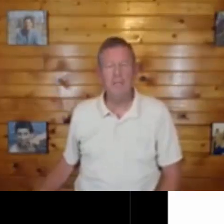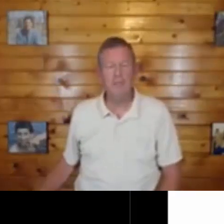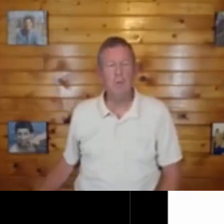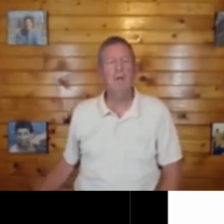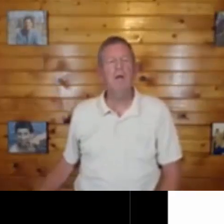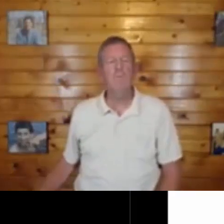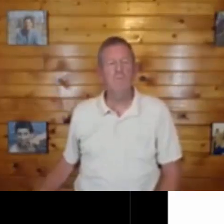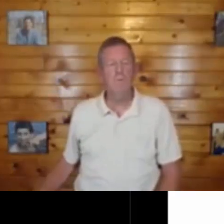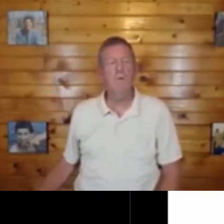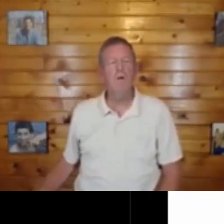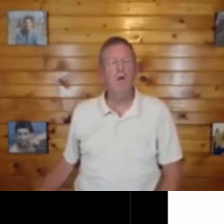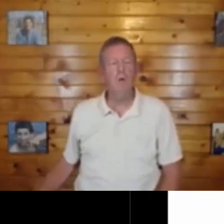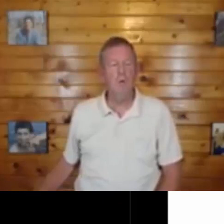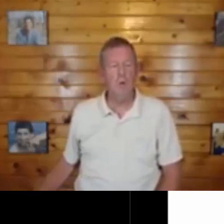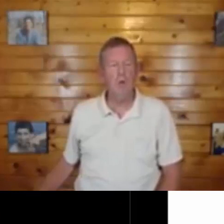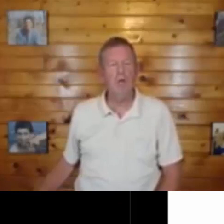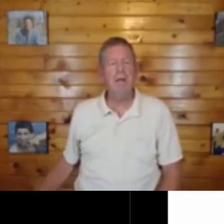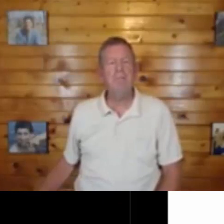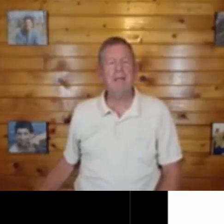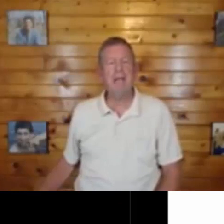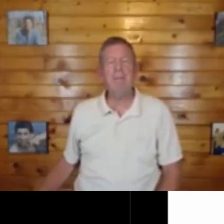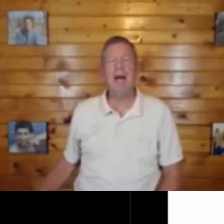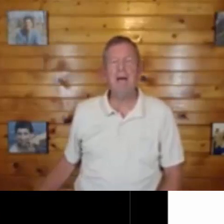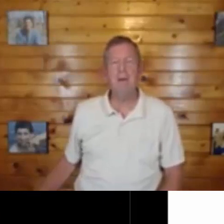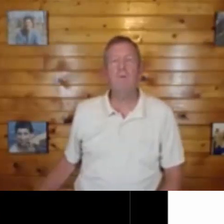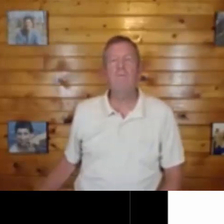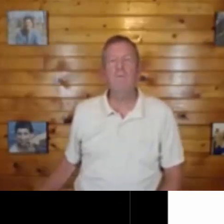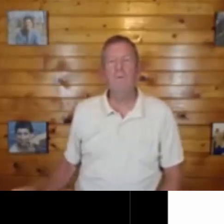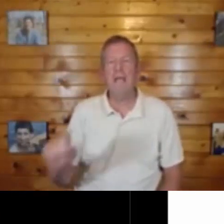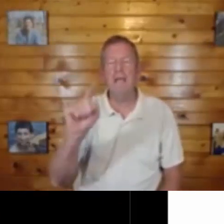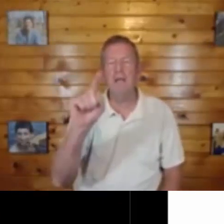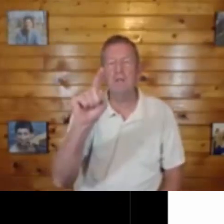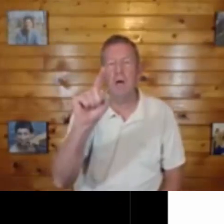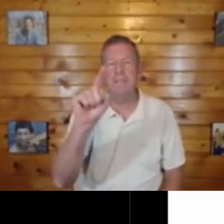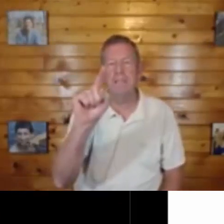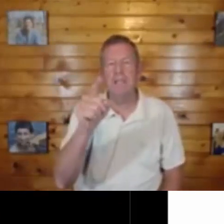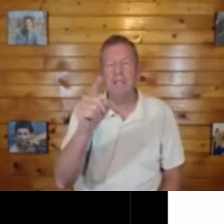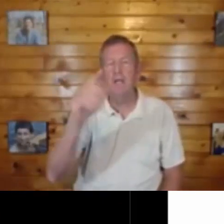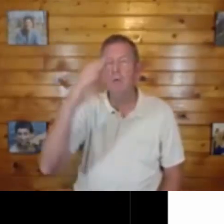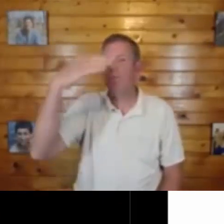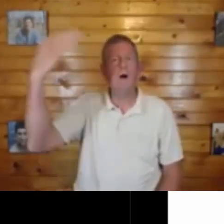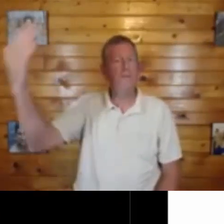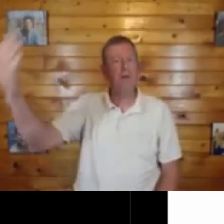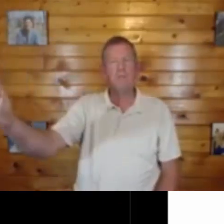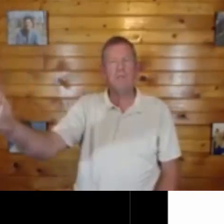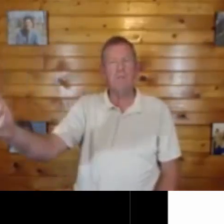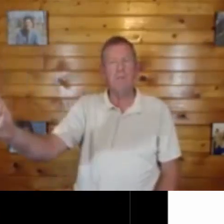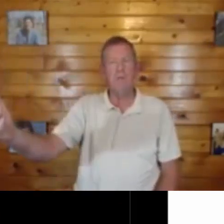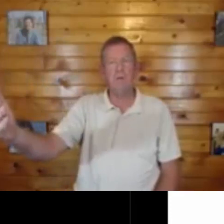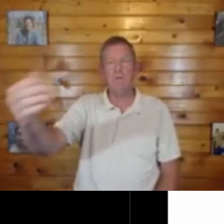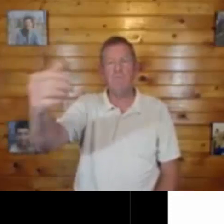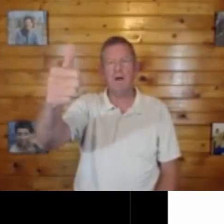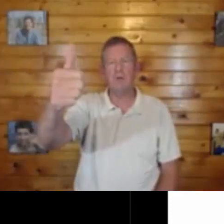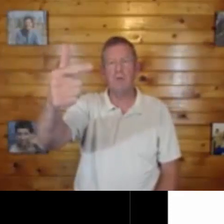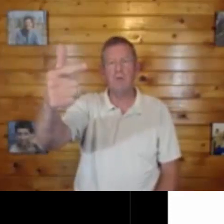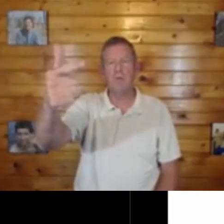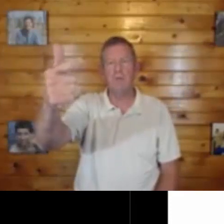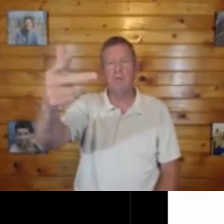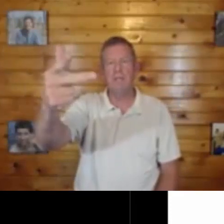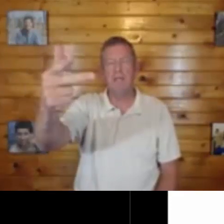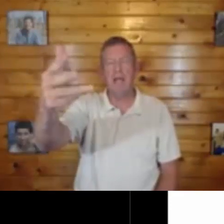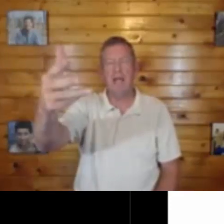Le déjeuner. Donc, vous ne préparez. Remember, vous, the ending is always et. With all the other subjects you know so far,